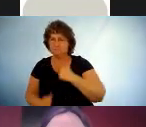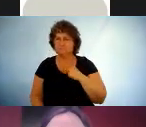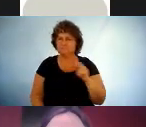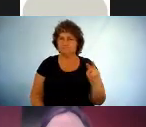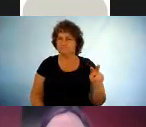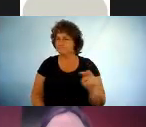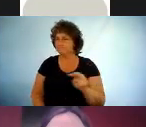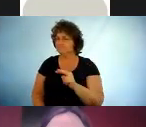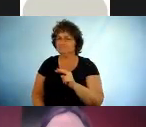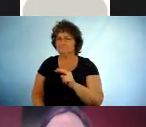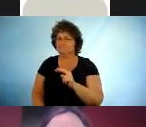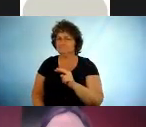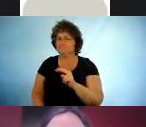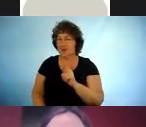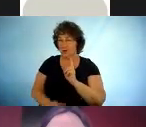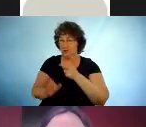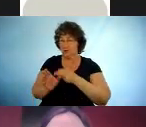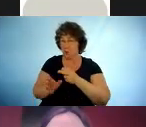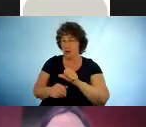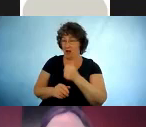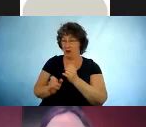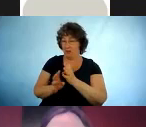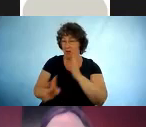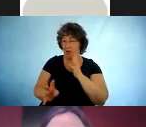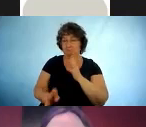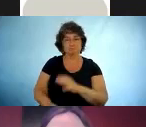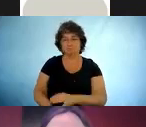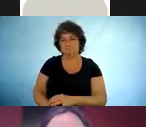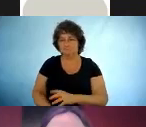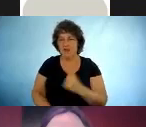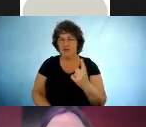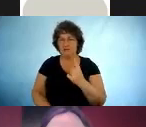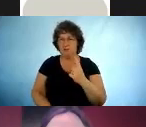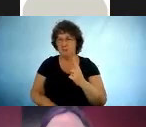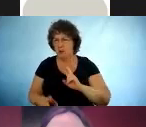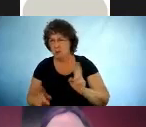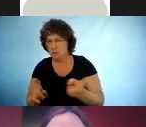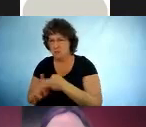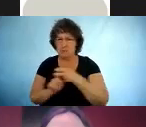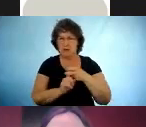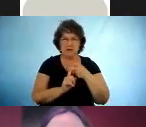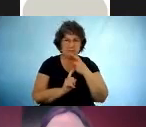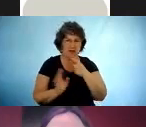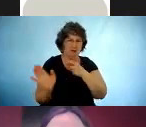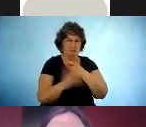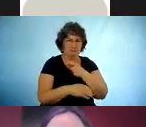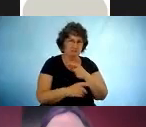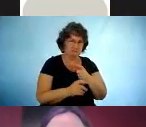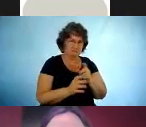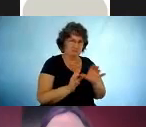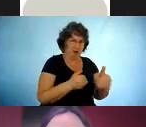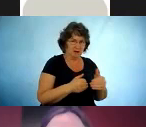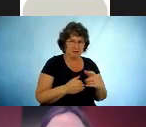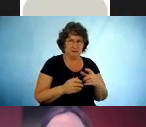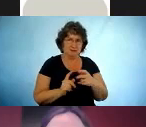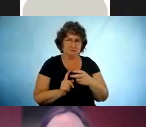next crowded line, I was boxed and closed in by some old friends of mine, sent to track down the fugitive boy from